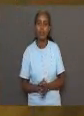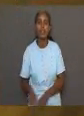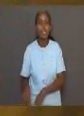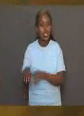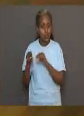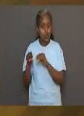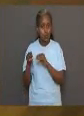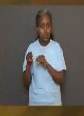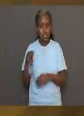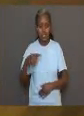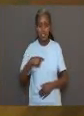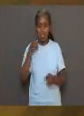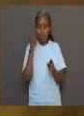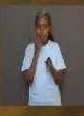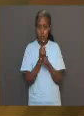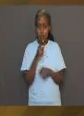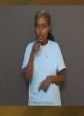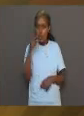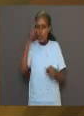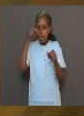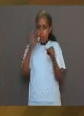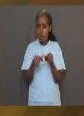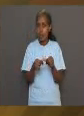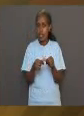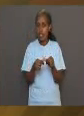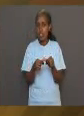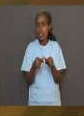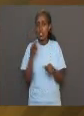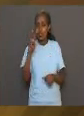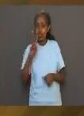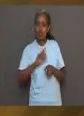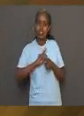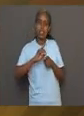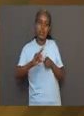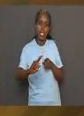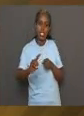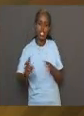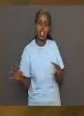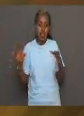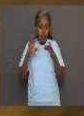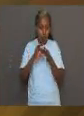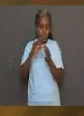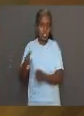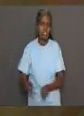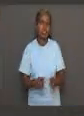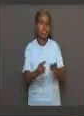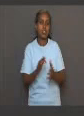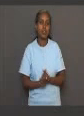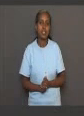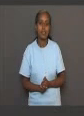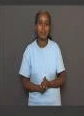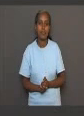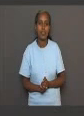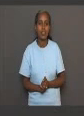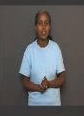Students, I am sure that you remember two-dimensional coordinate systems.